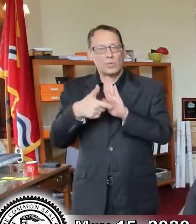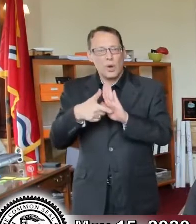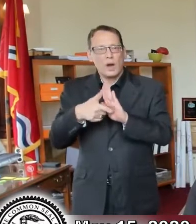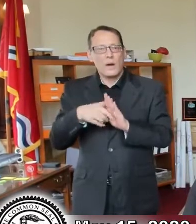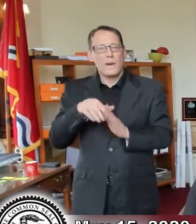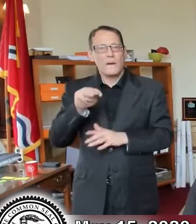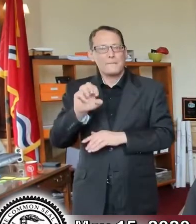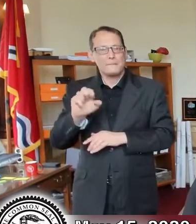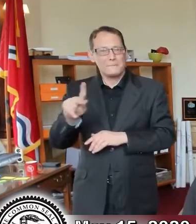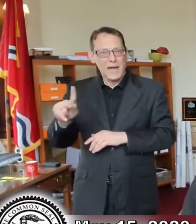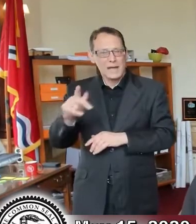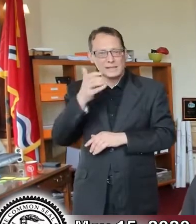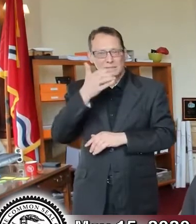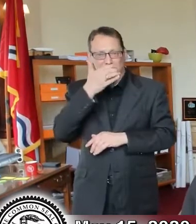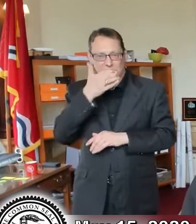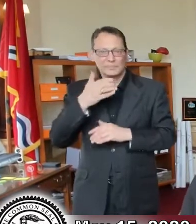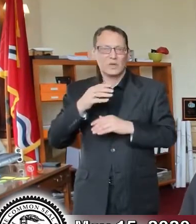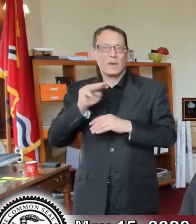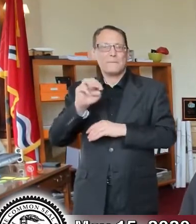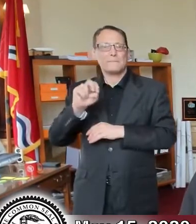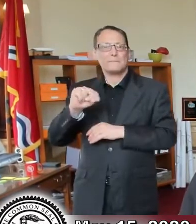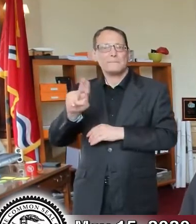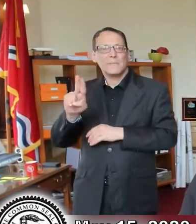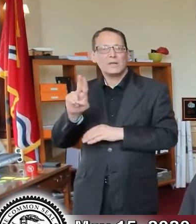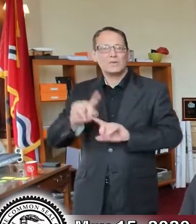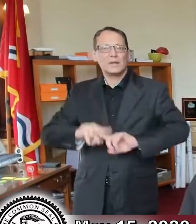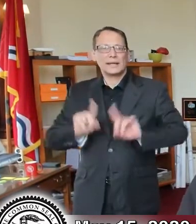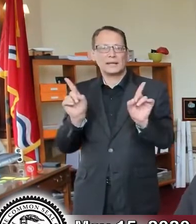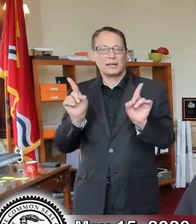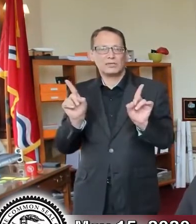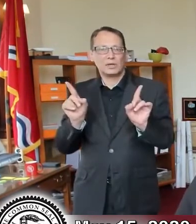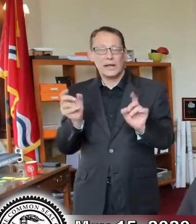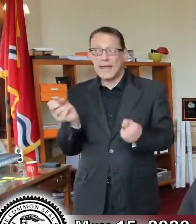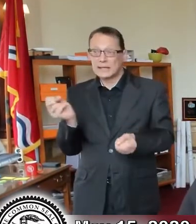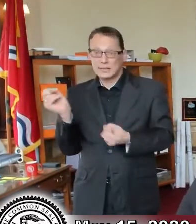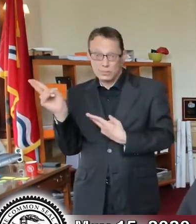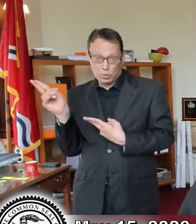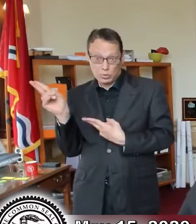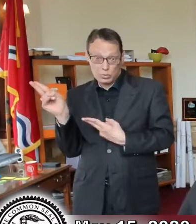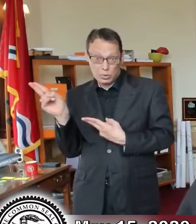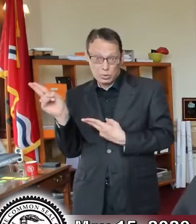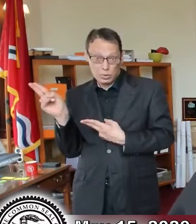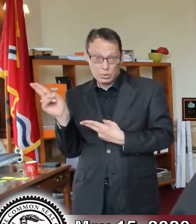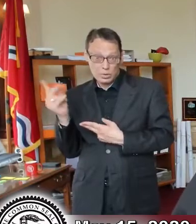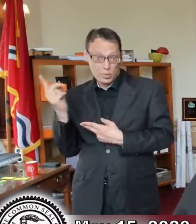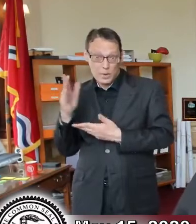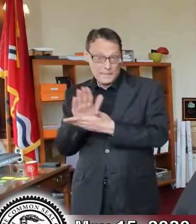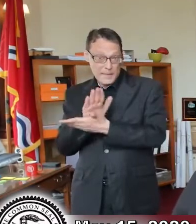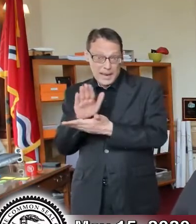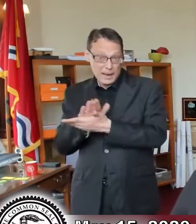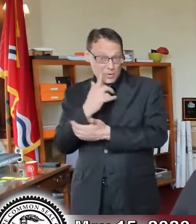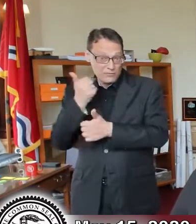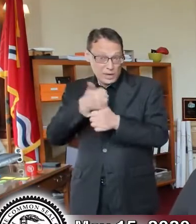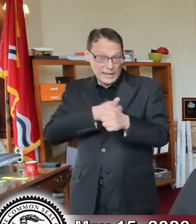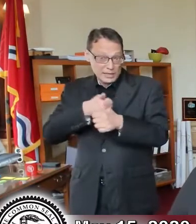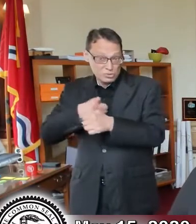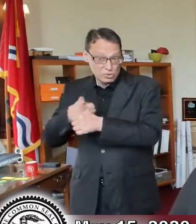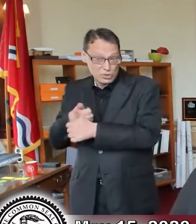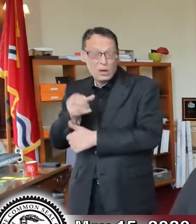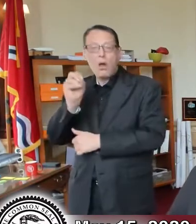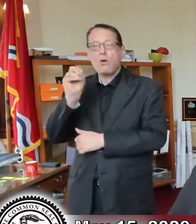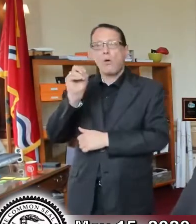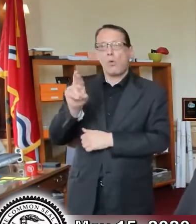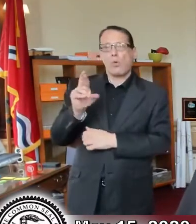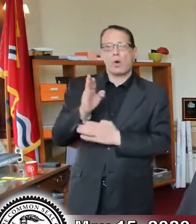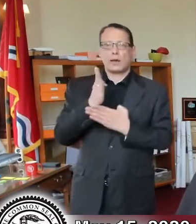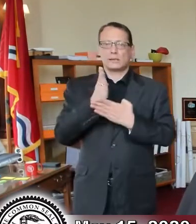menus have to be done differently. Either disposable menus, you know, one piece of paper for each one, or I